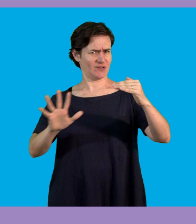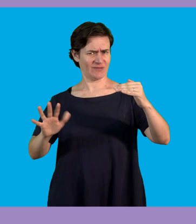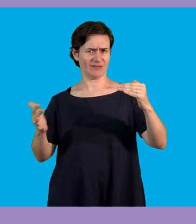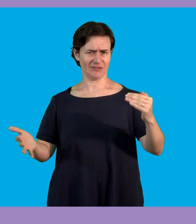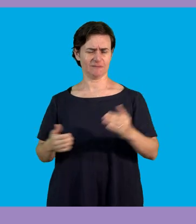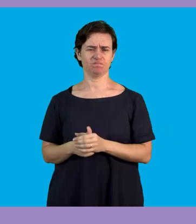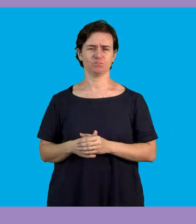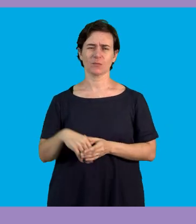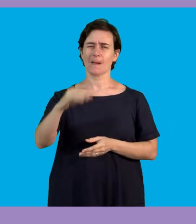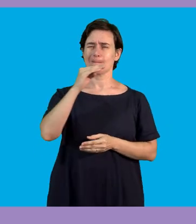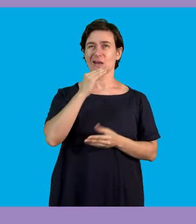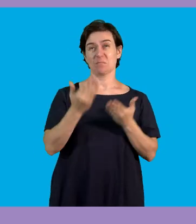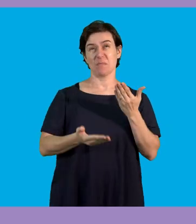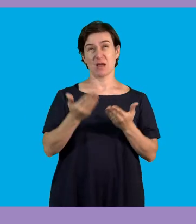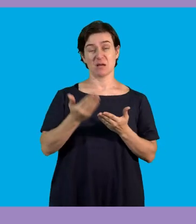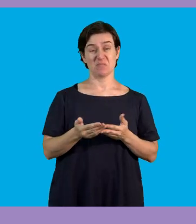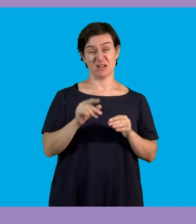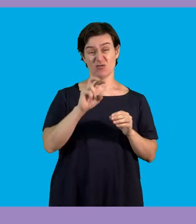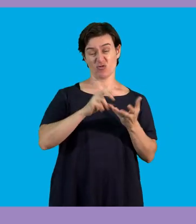then have 20